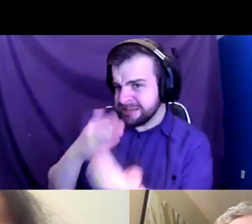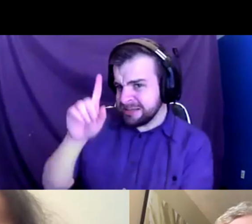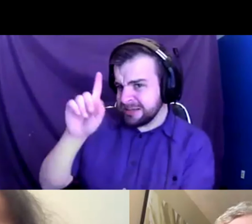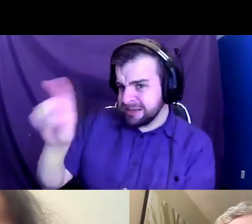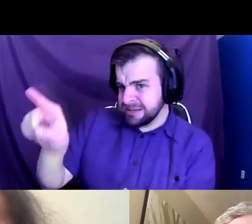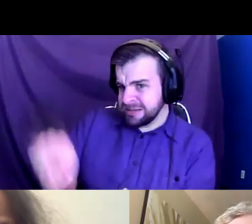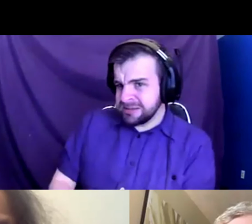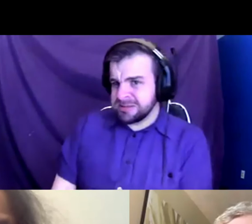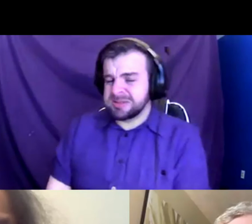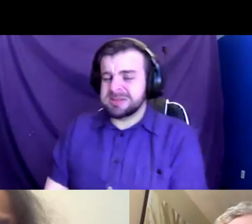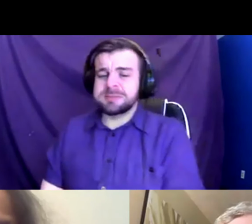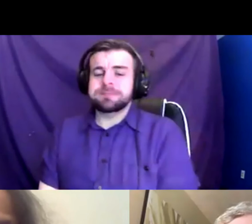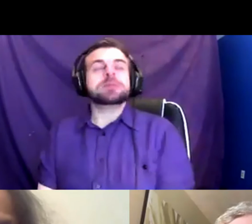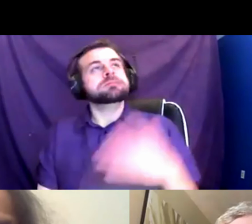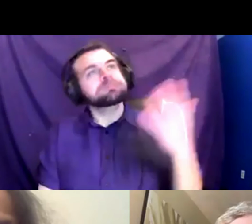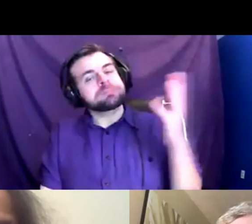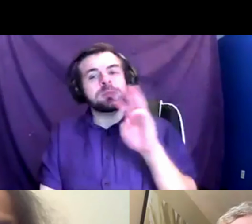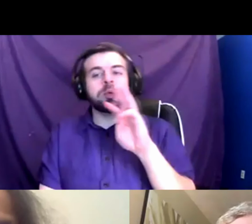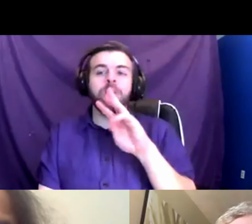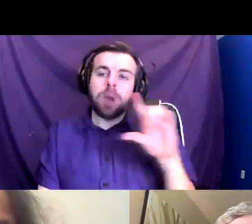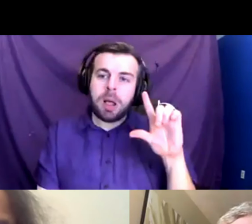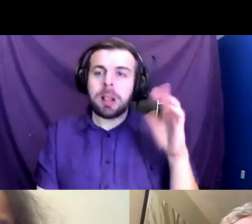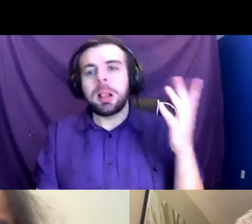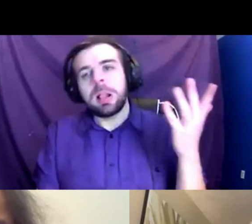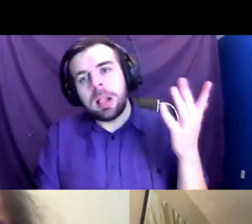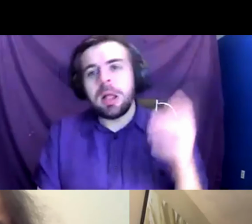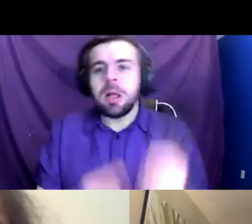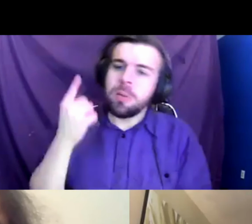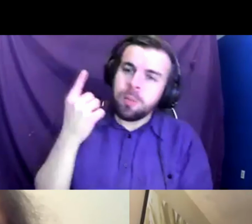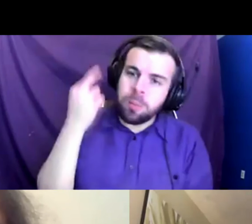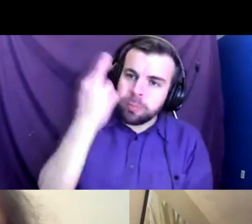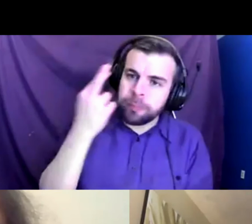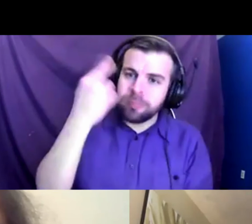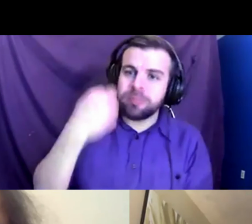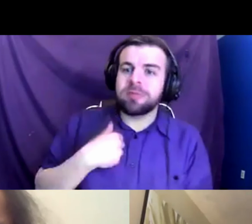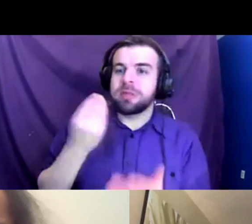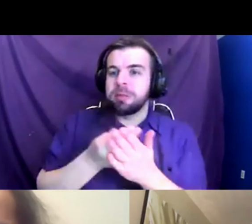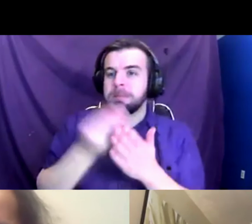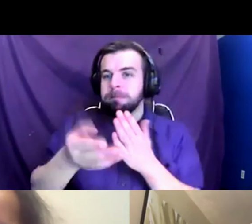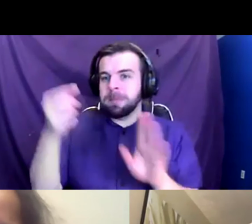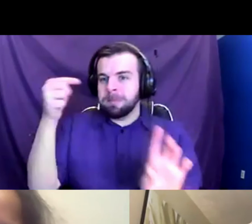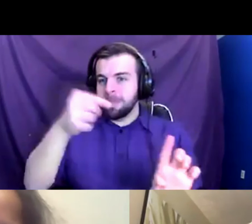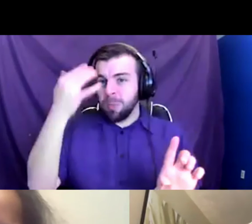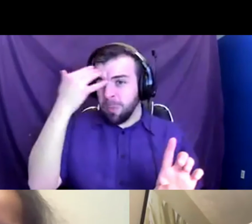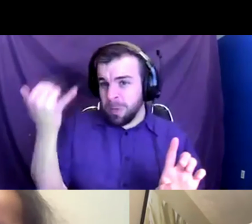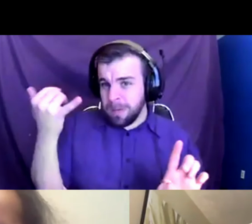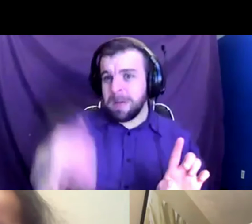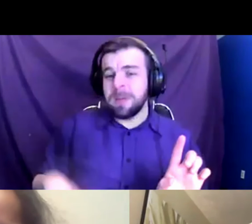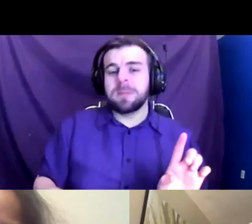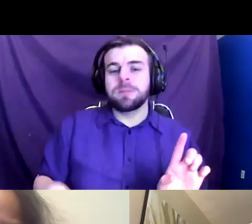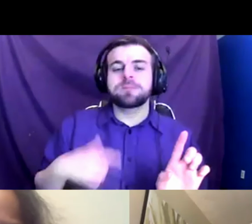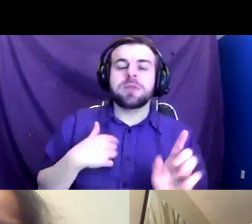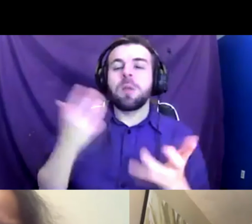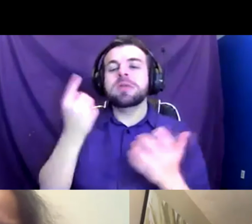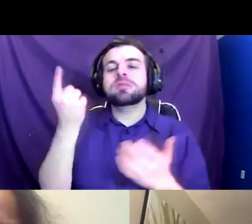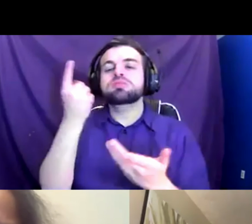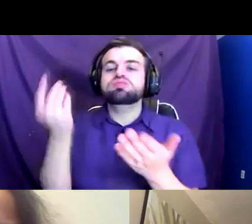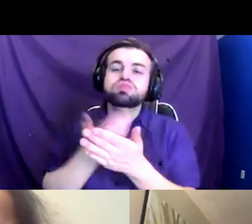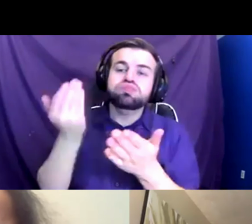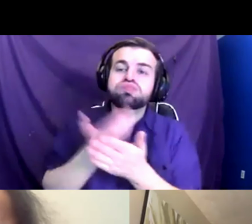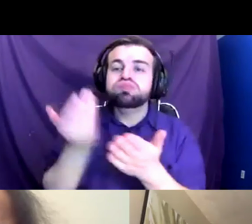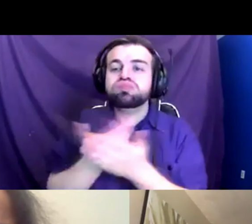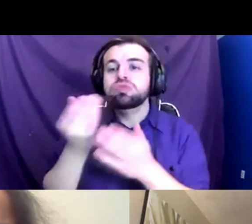Well, one of the reasons why I got the air fryer is I wanted to do something new with my food, and it